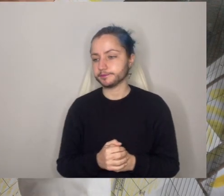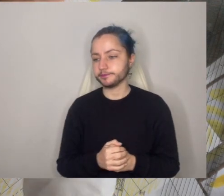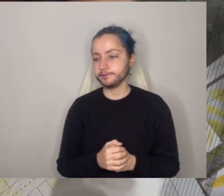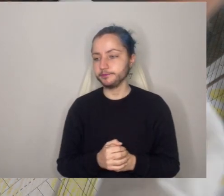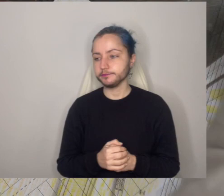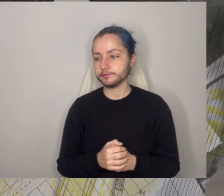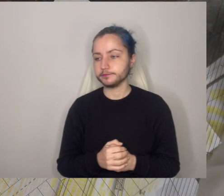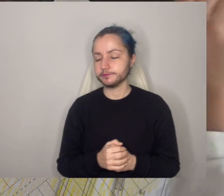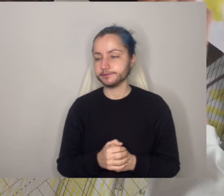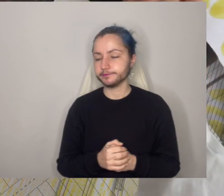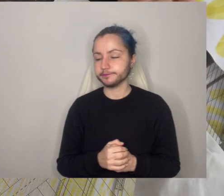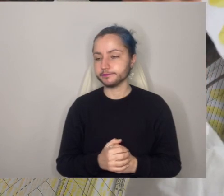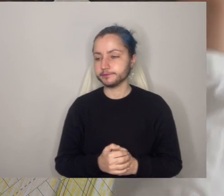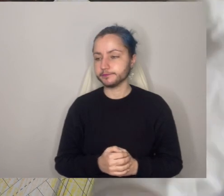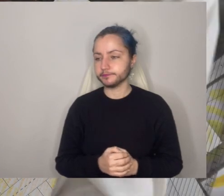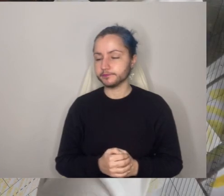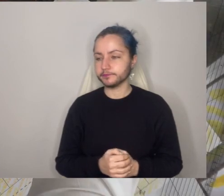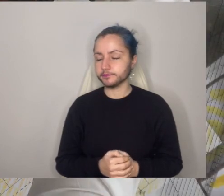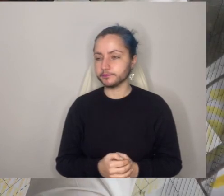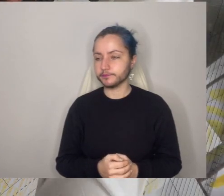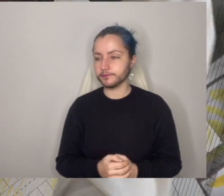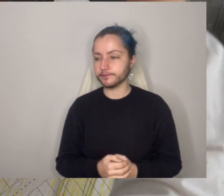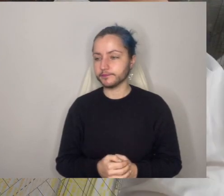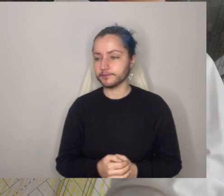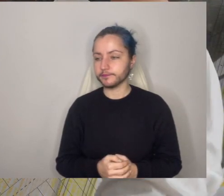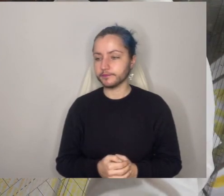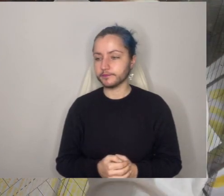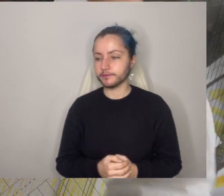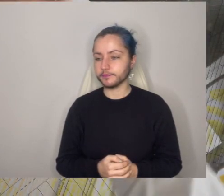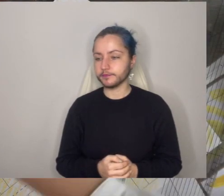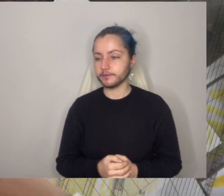So we have 5 thin ones and